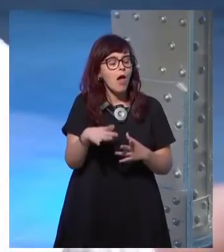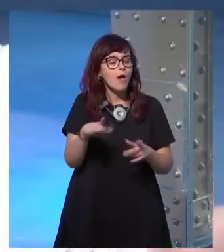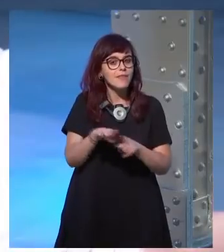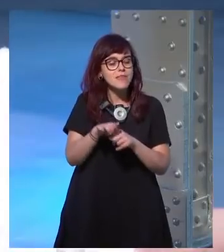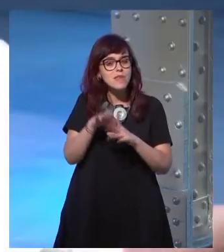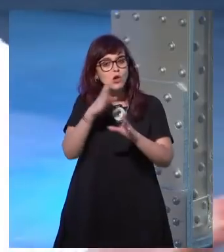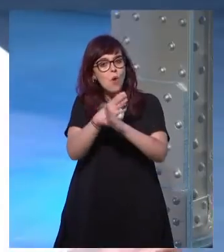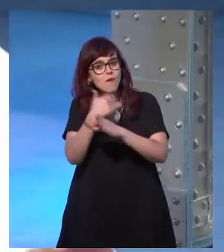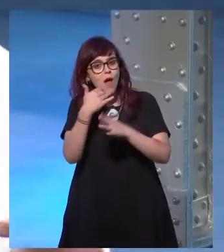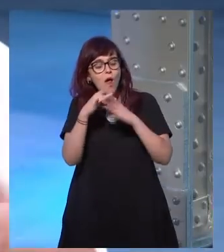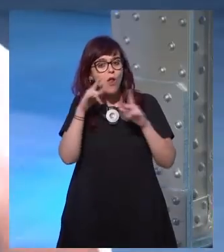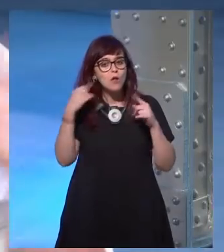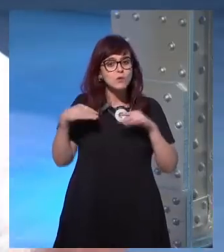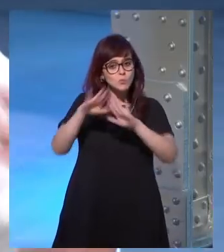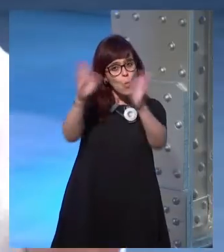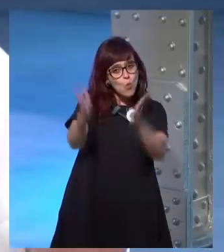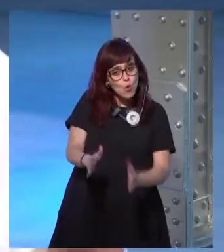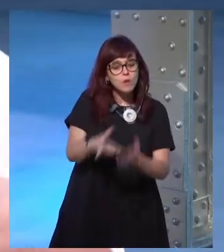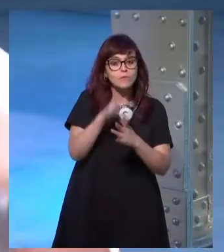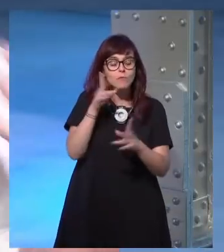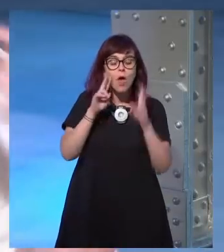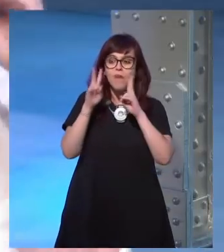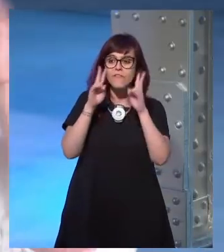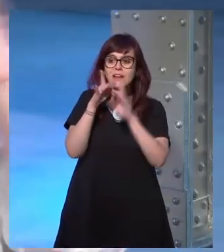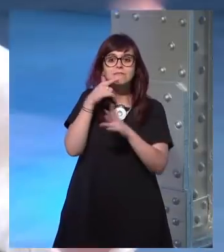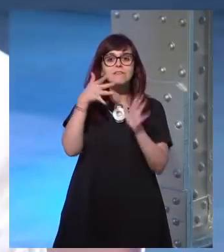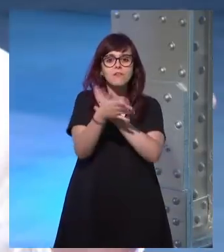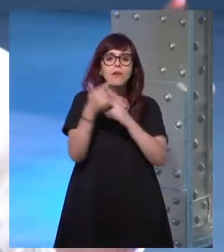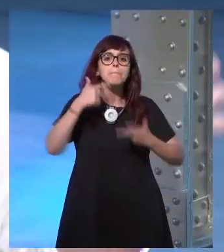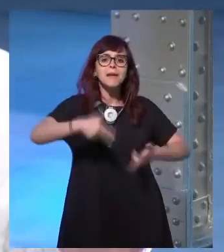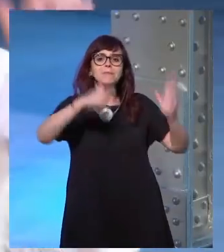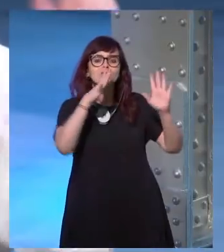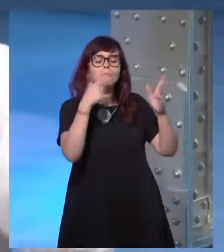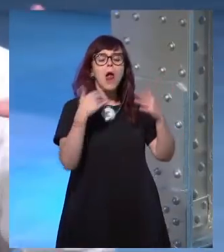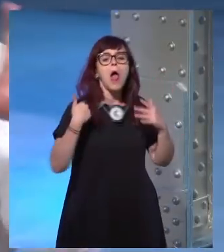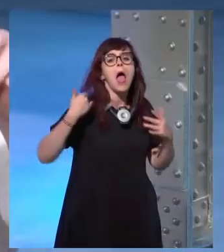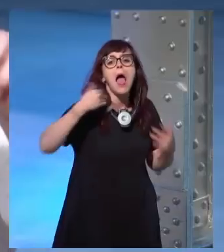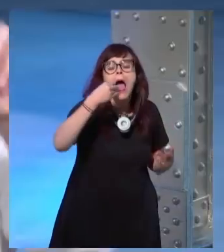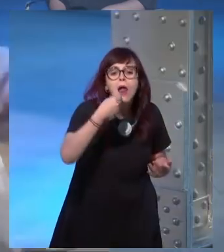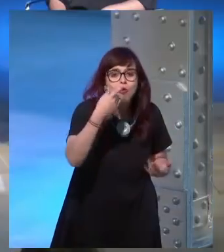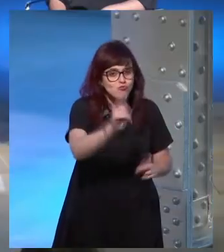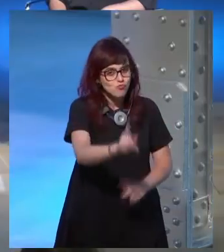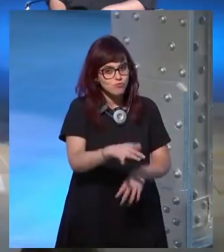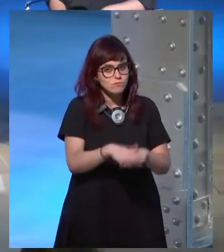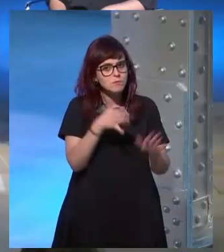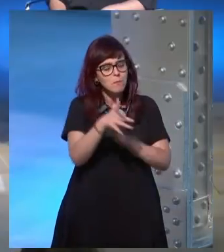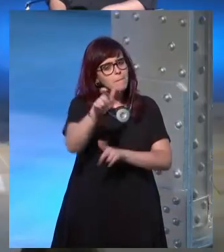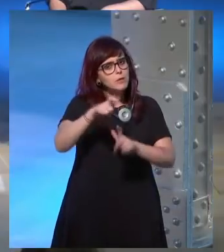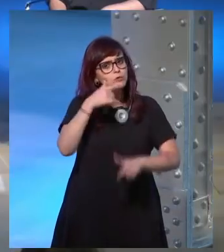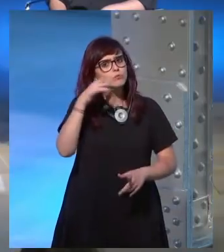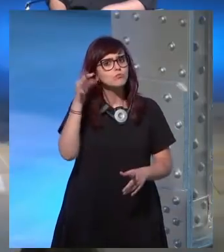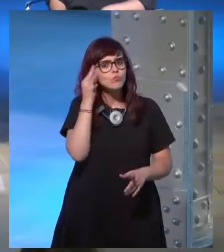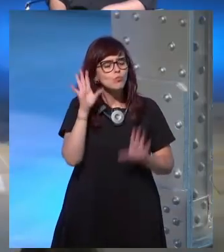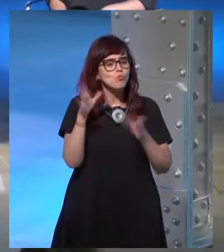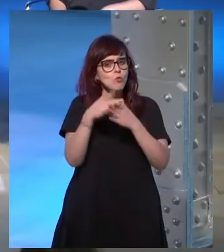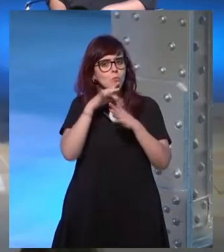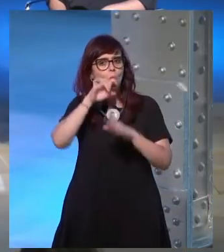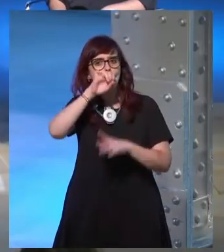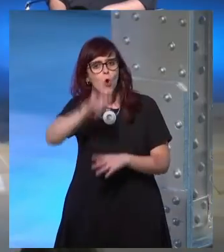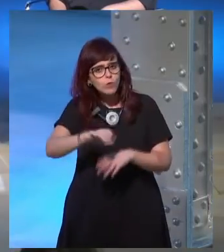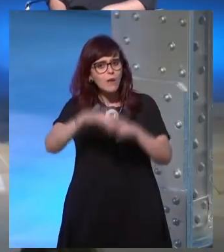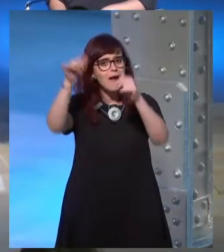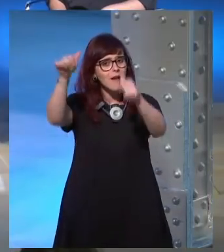there. Imagine. Yeah. they have, and they say, we will take you seriously. Here's who you need to talk to if there is an incident. And they take them seriously and they will kick